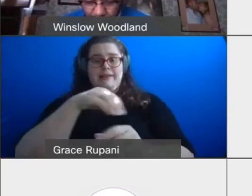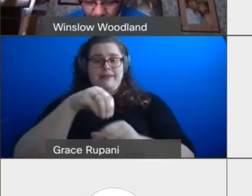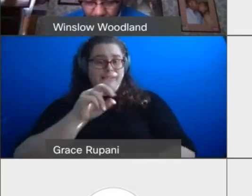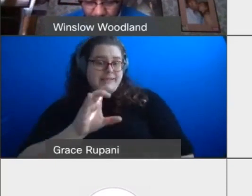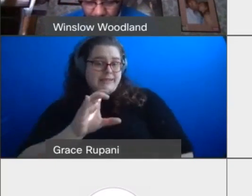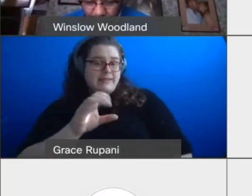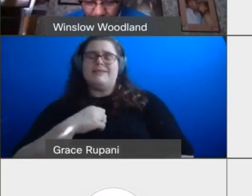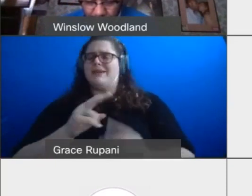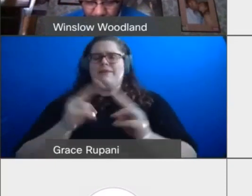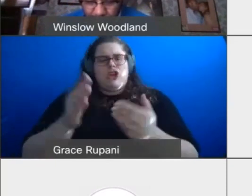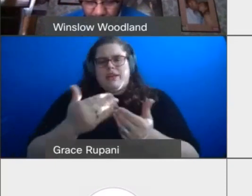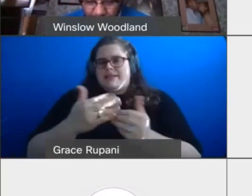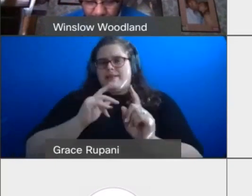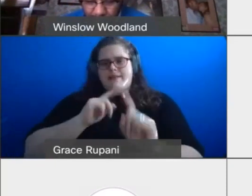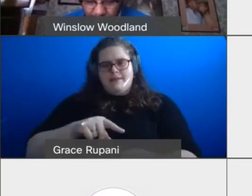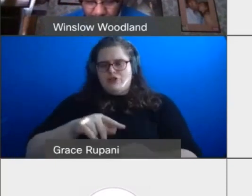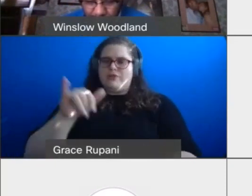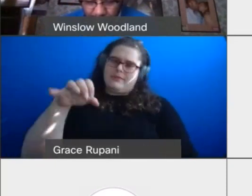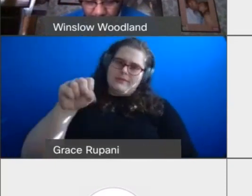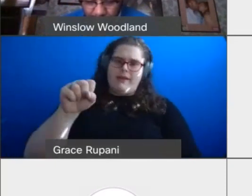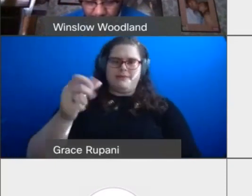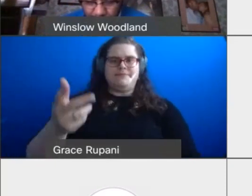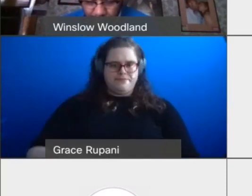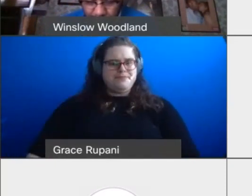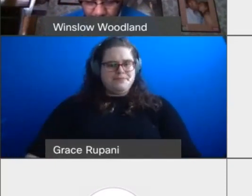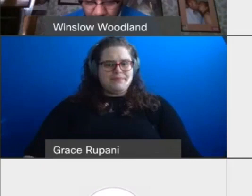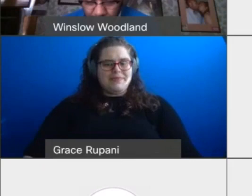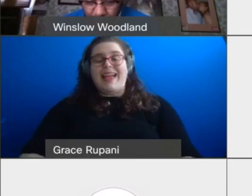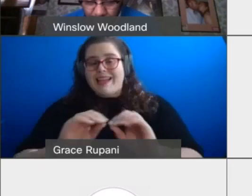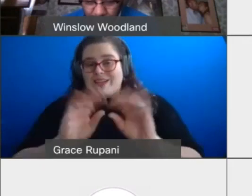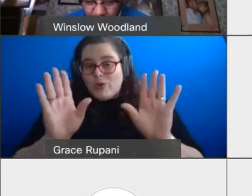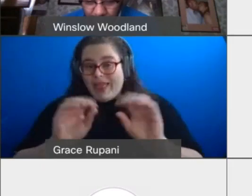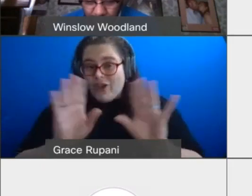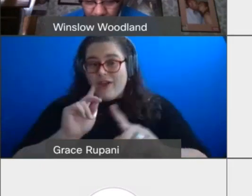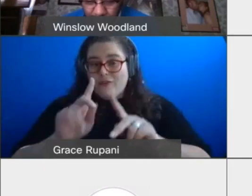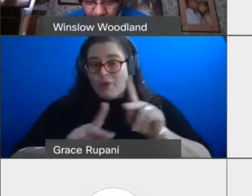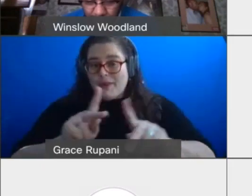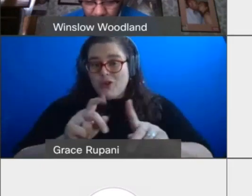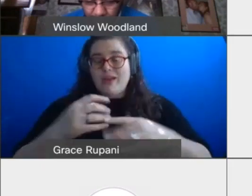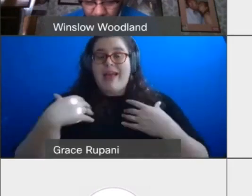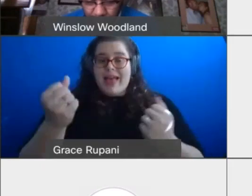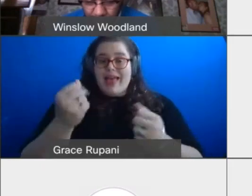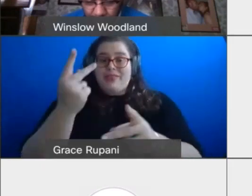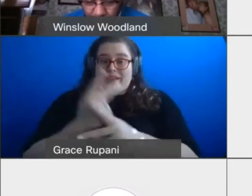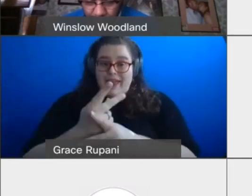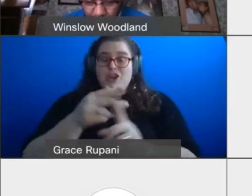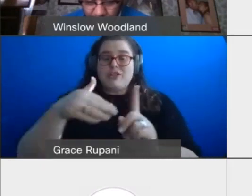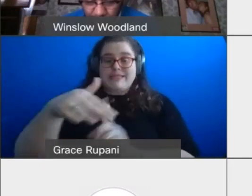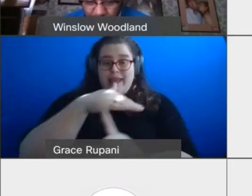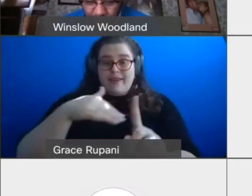to clarify for people, we're interpreting that to mean, do you work for a healthcare